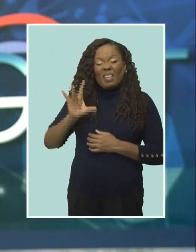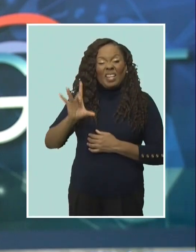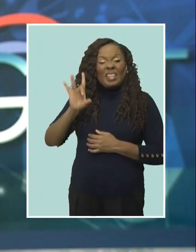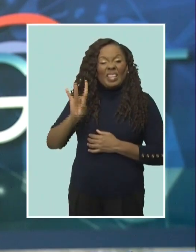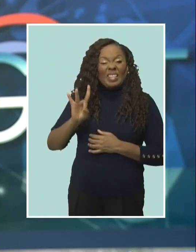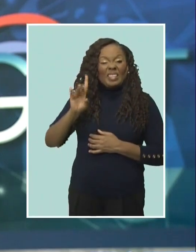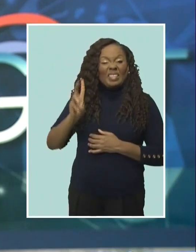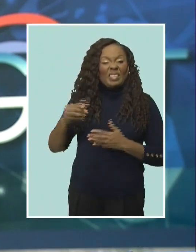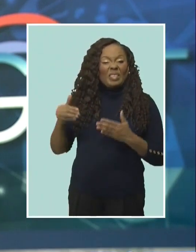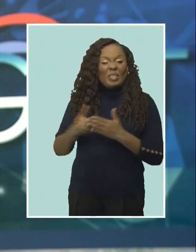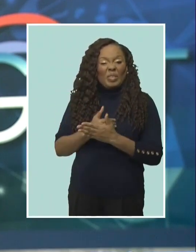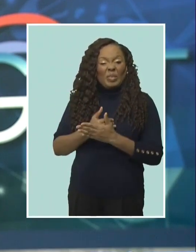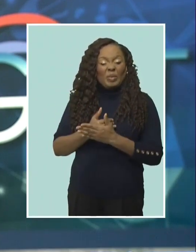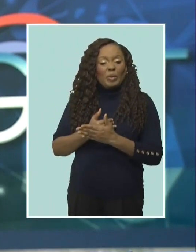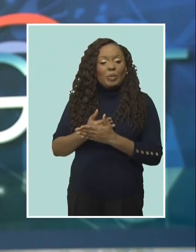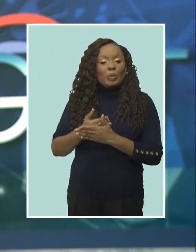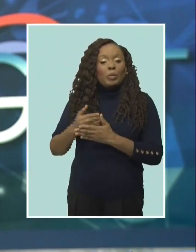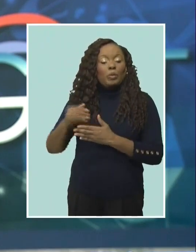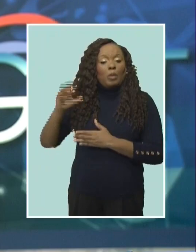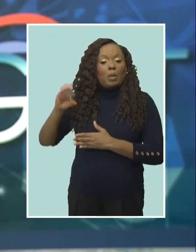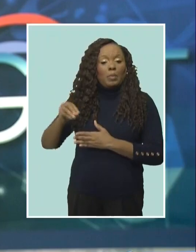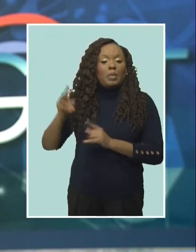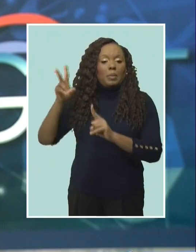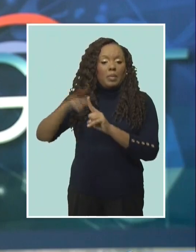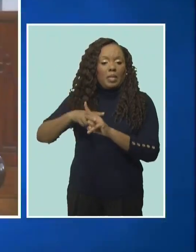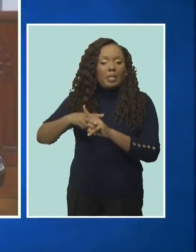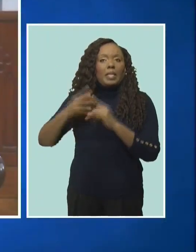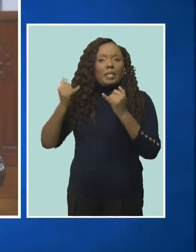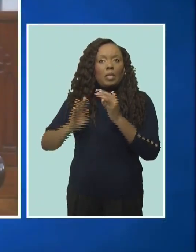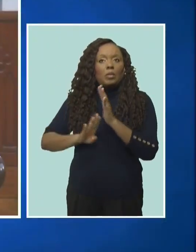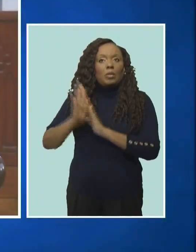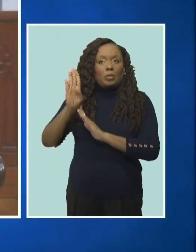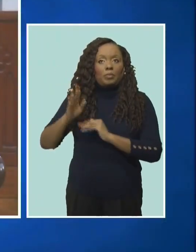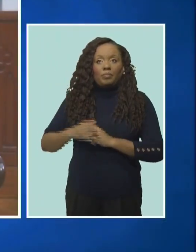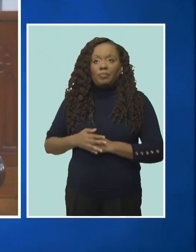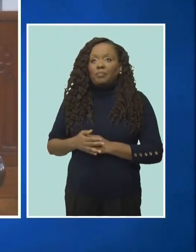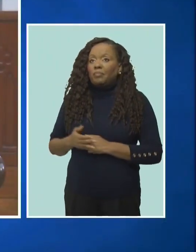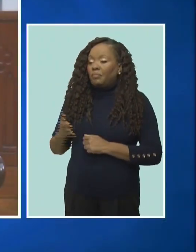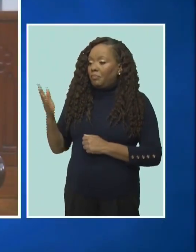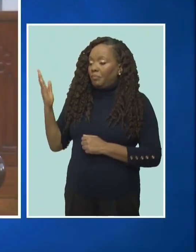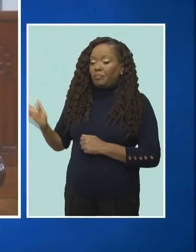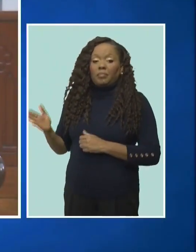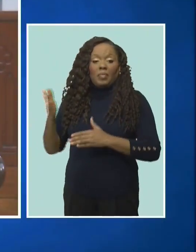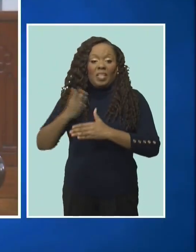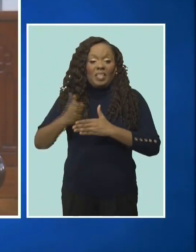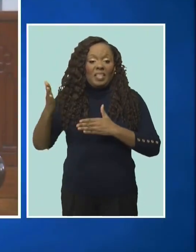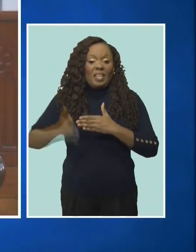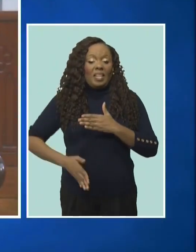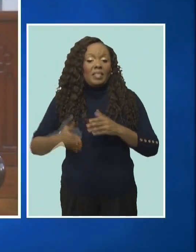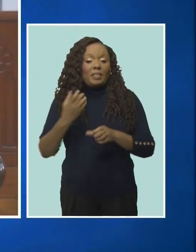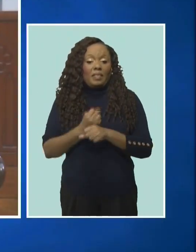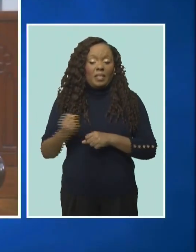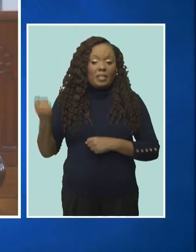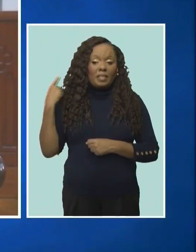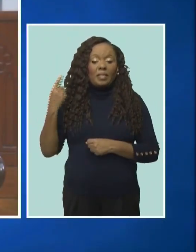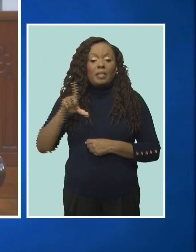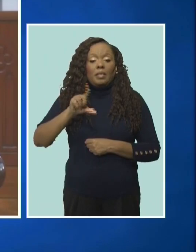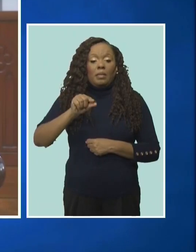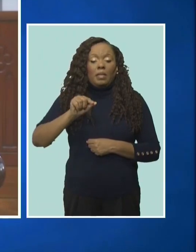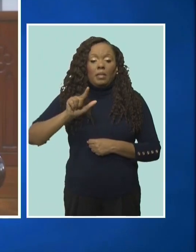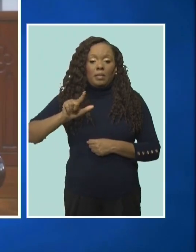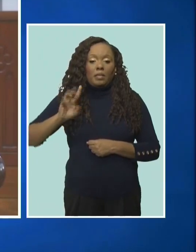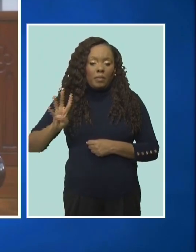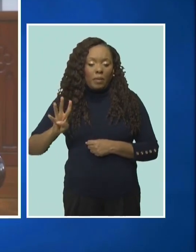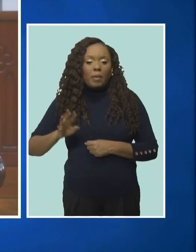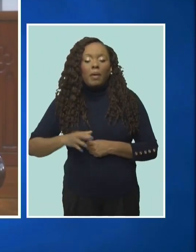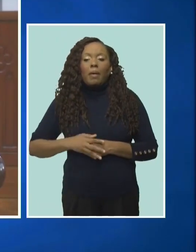entities applied, and that has grown. As at the end of last year, 2024, we now find ourselves